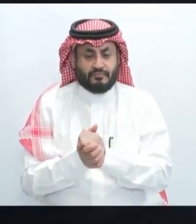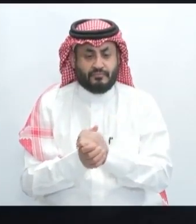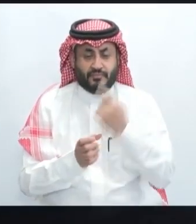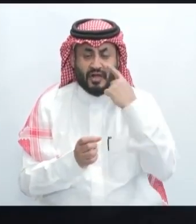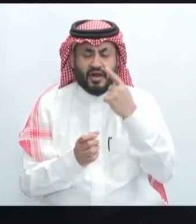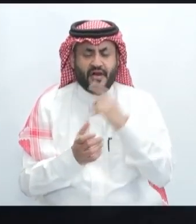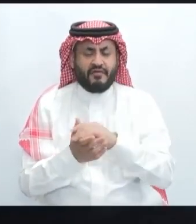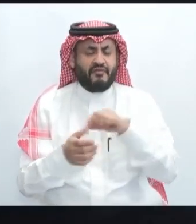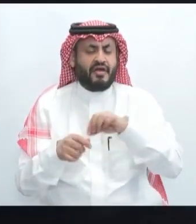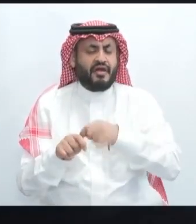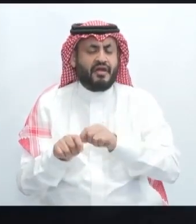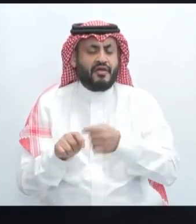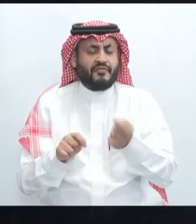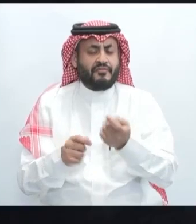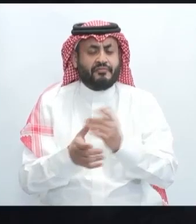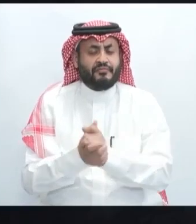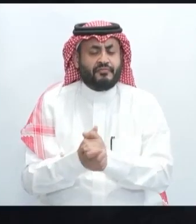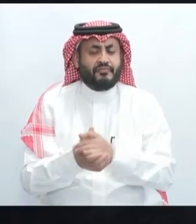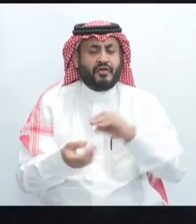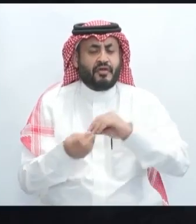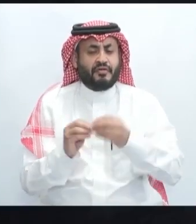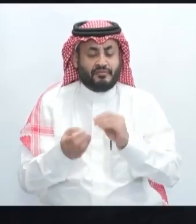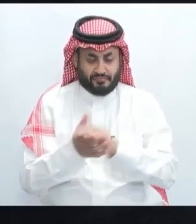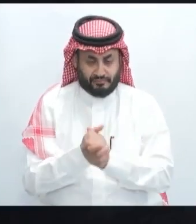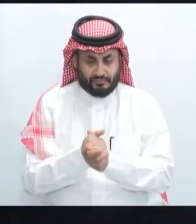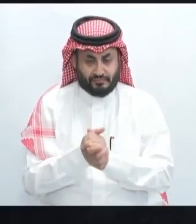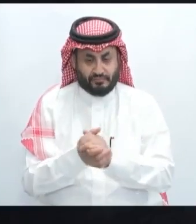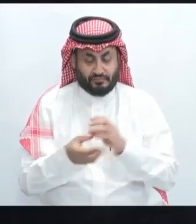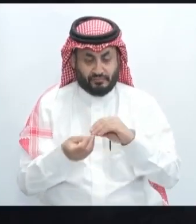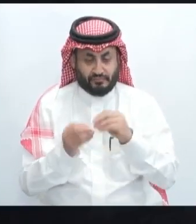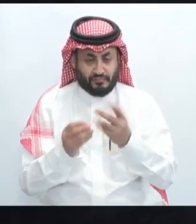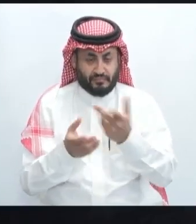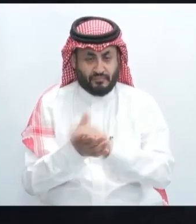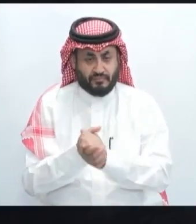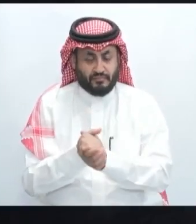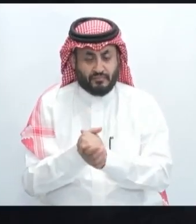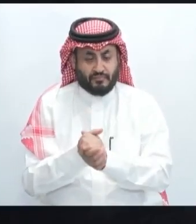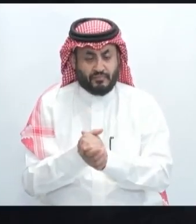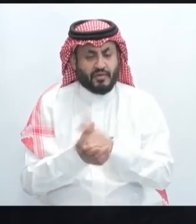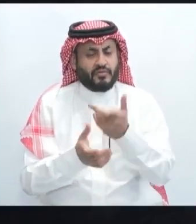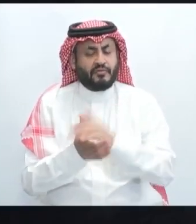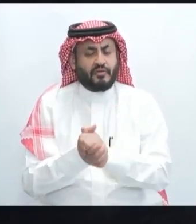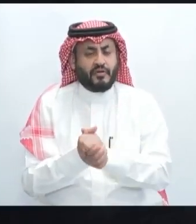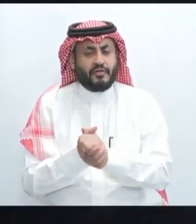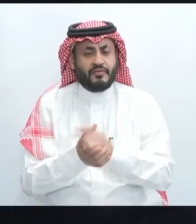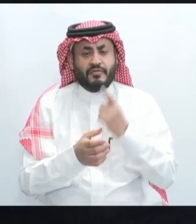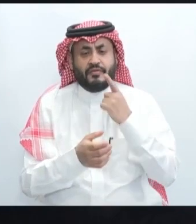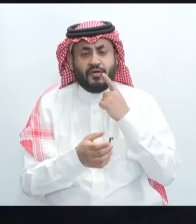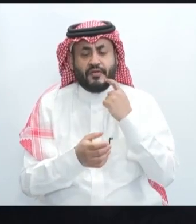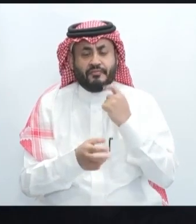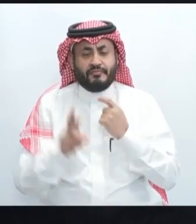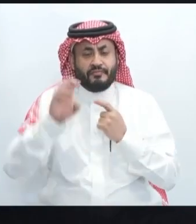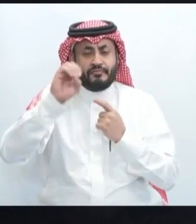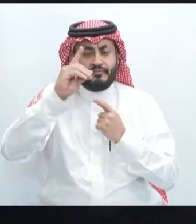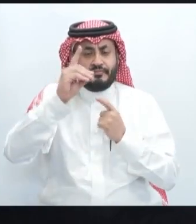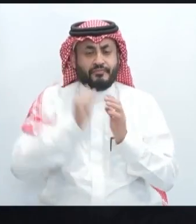Okay, can you tell me what is the color here? Yes, can you tell me this is what? Red, perfect. So, this is